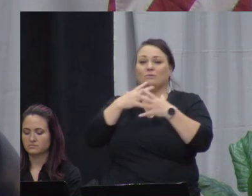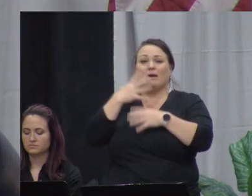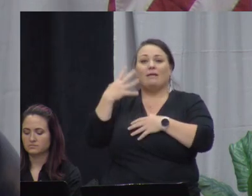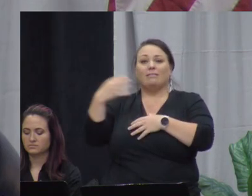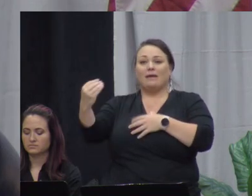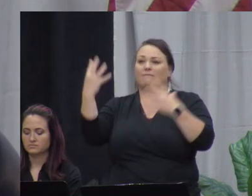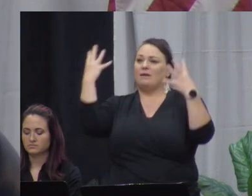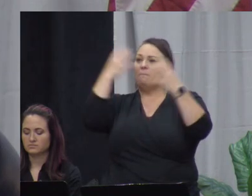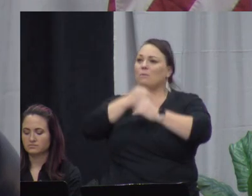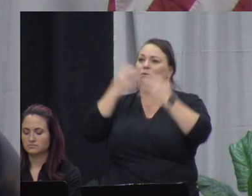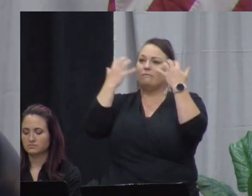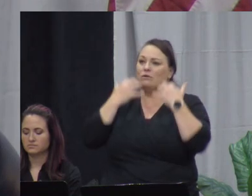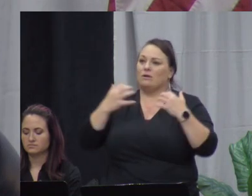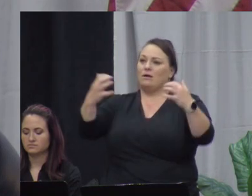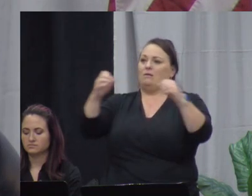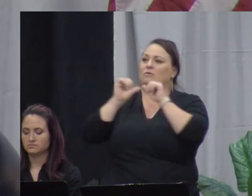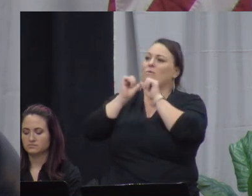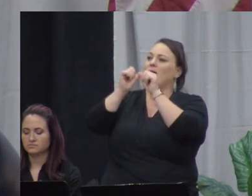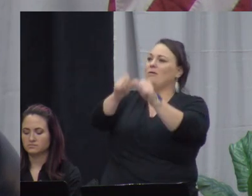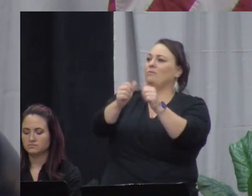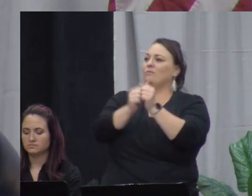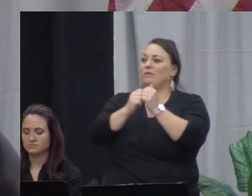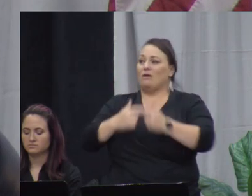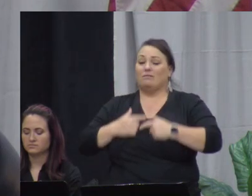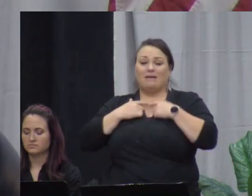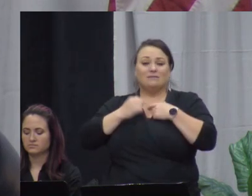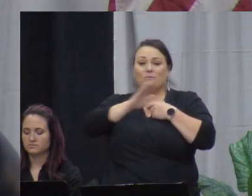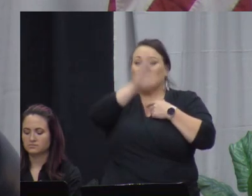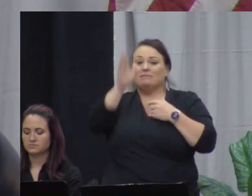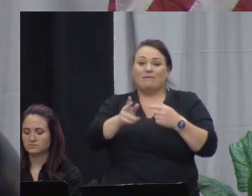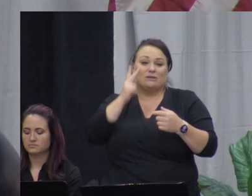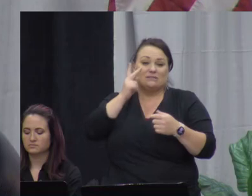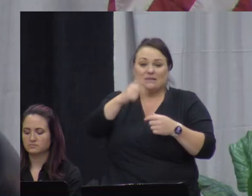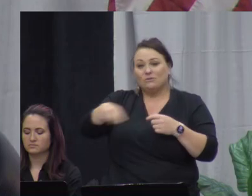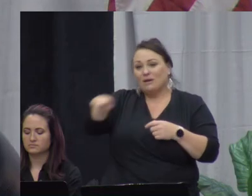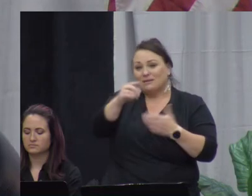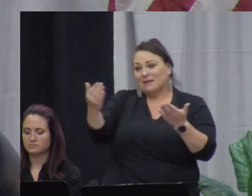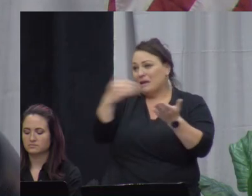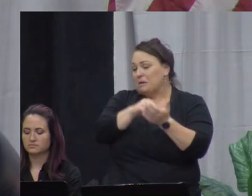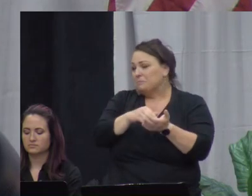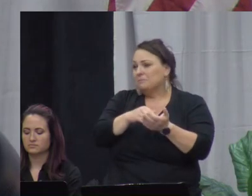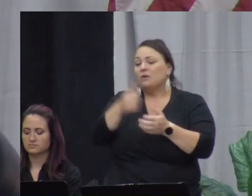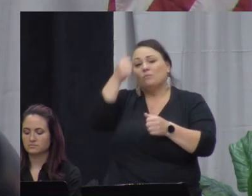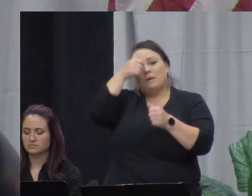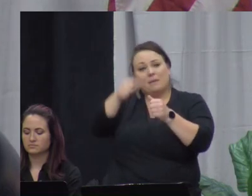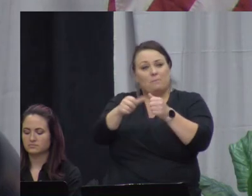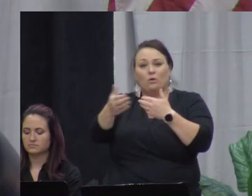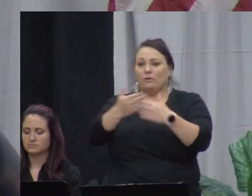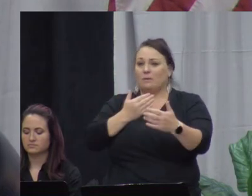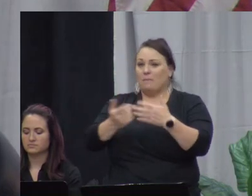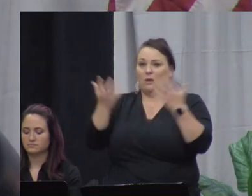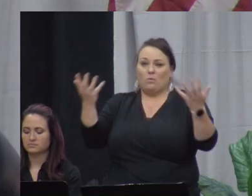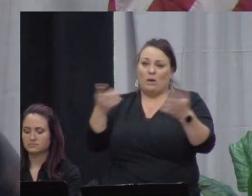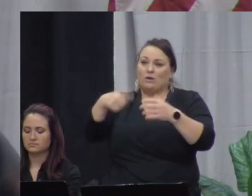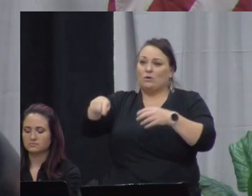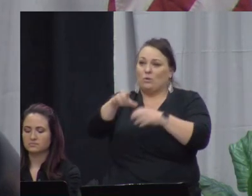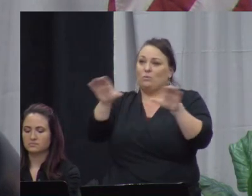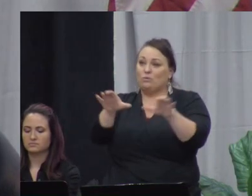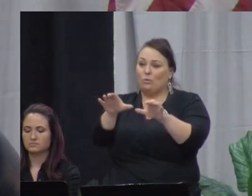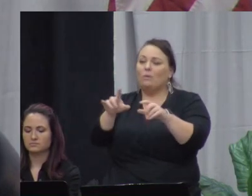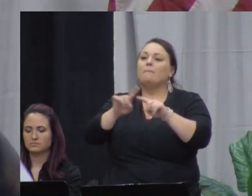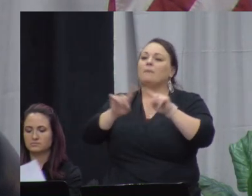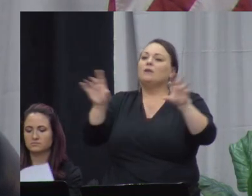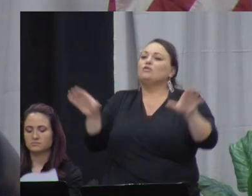go about our lives without some of us ever crossing paths again, remember, it doesn't matter what you do, but do